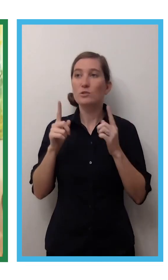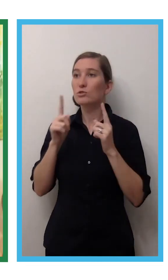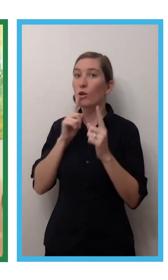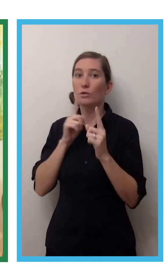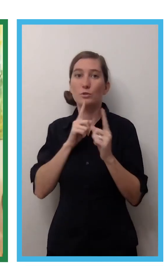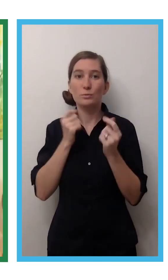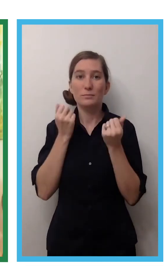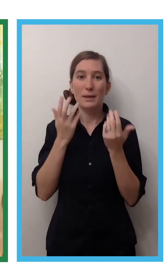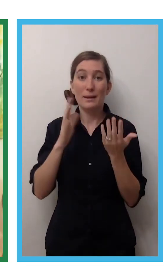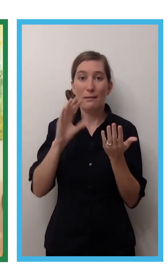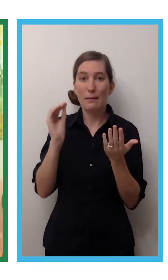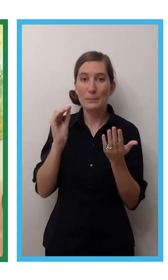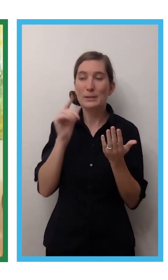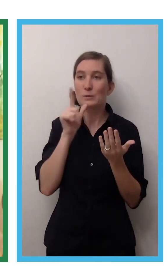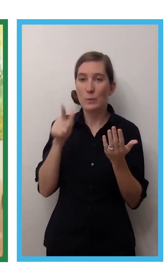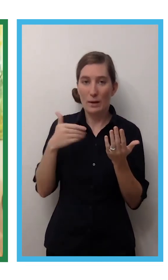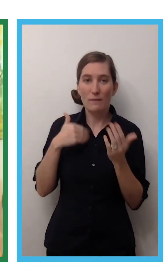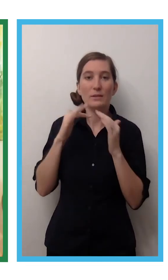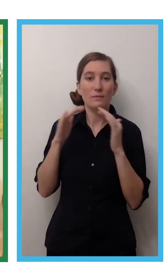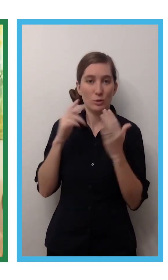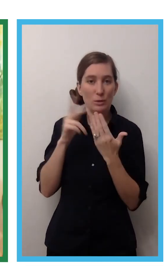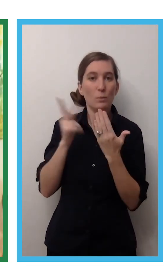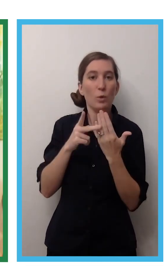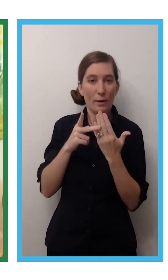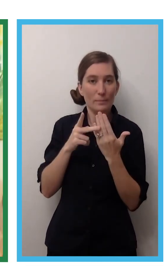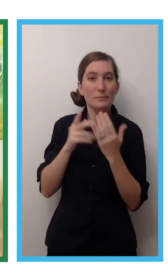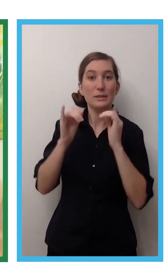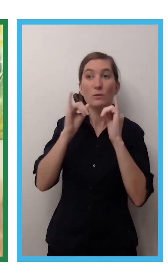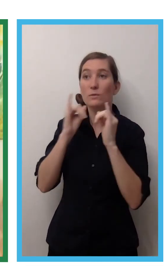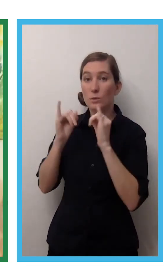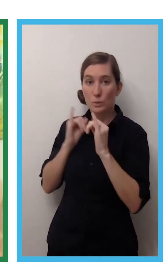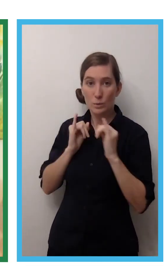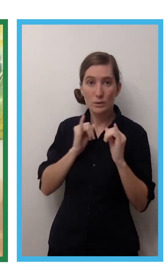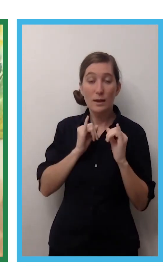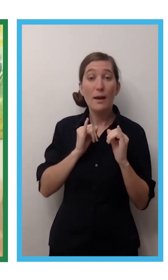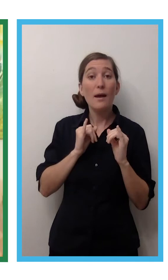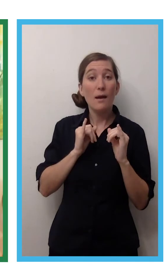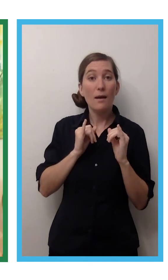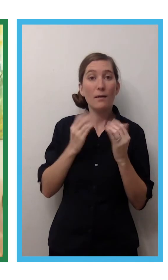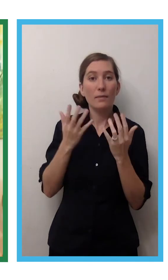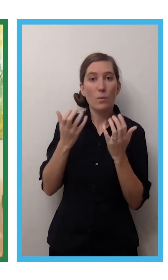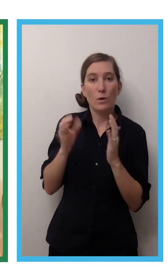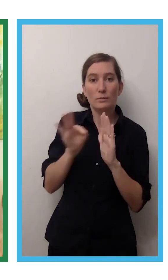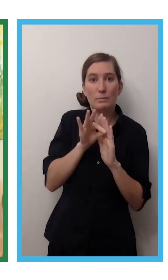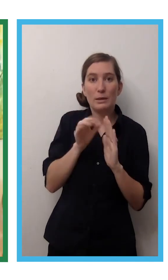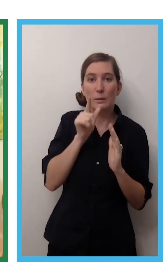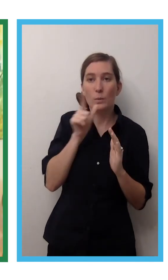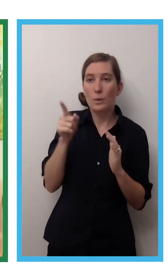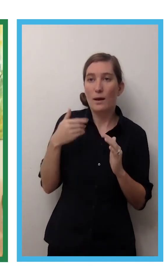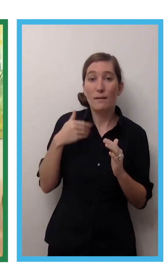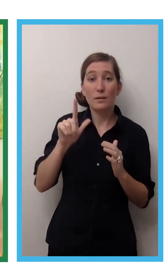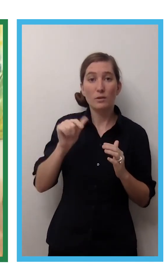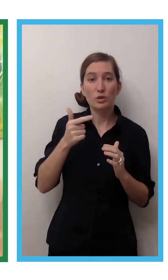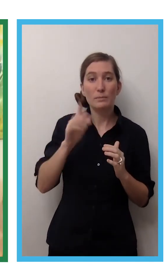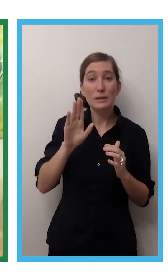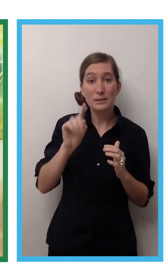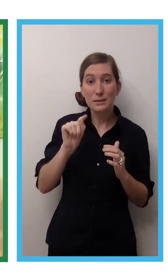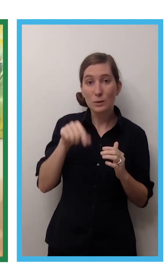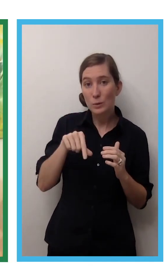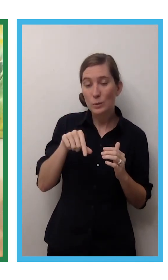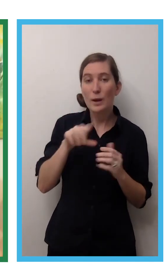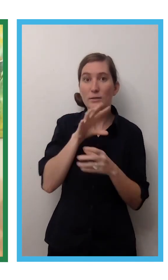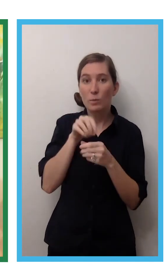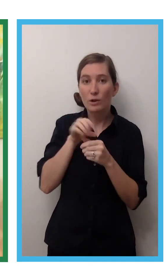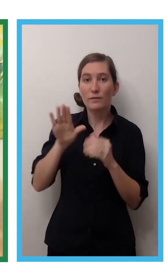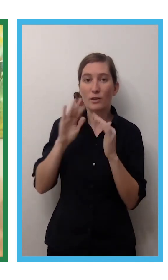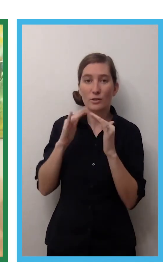them had LGBTQ as part of their supplier diversity. And it was like 87%